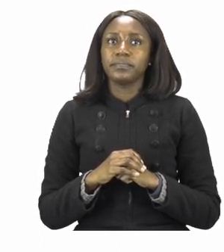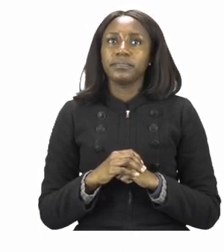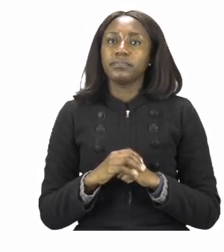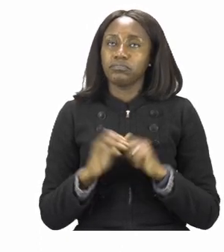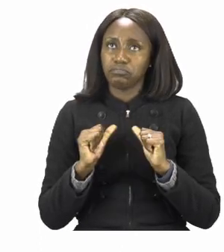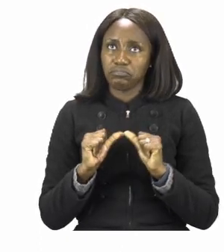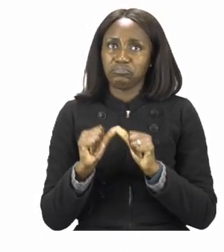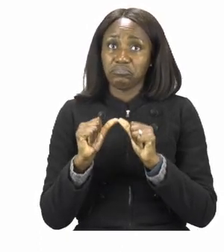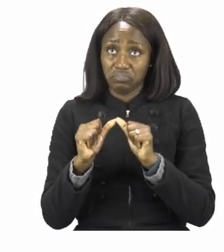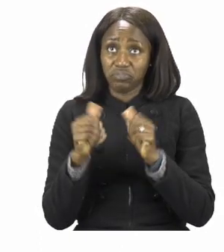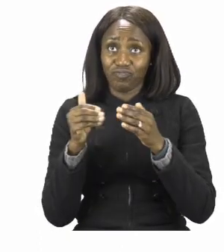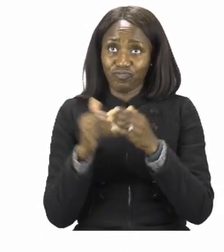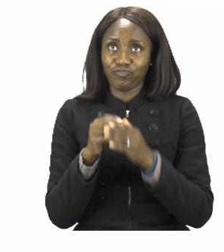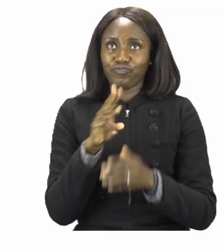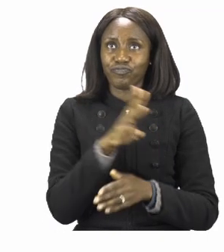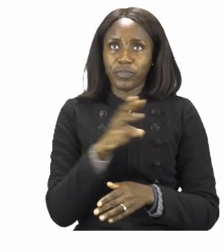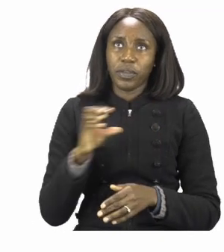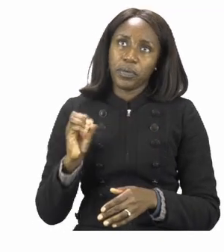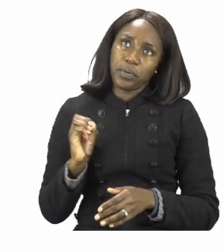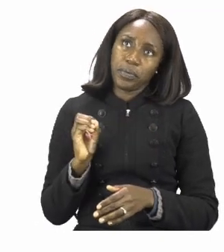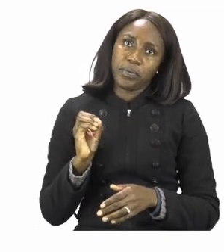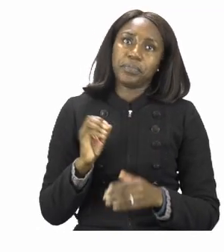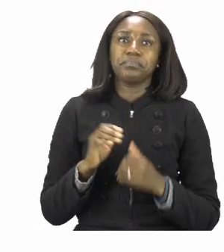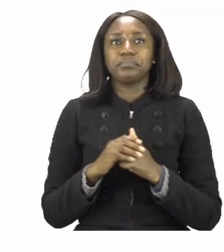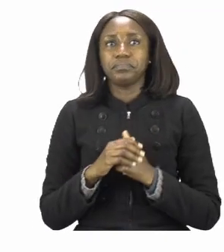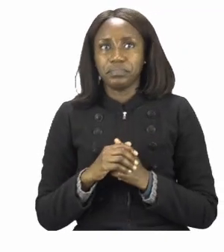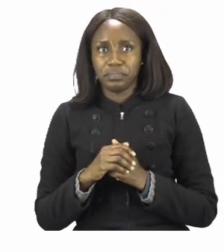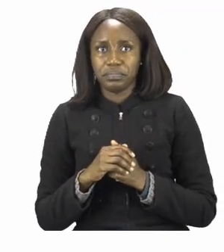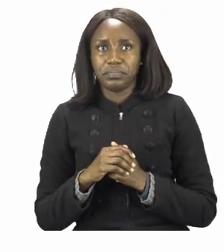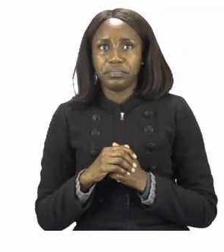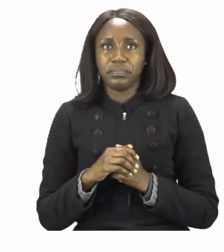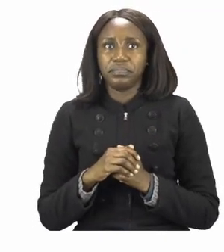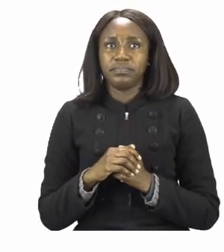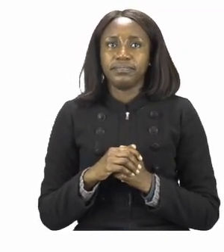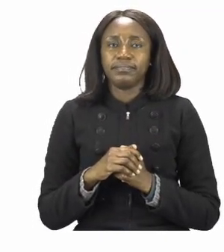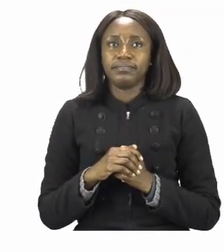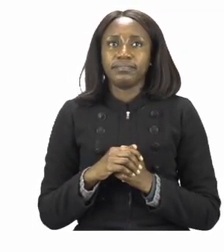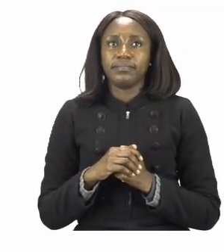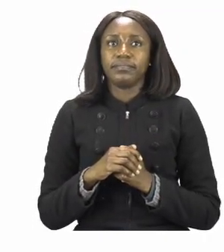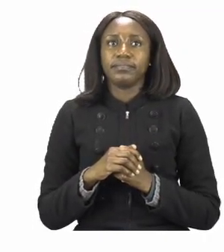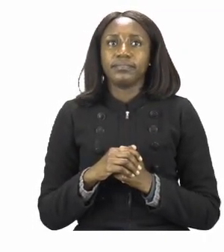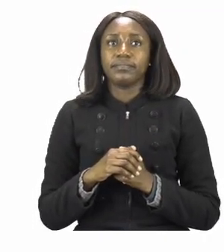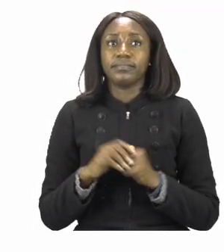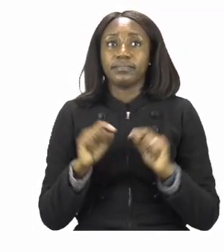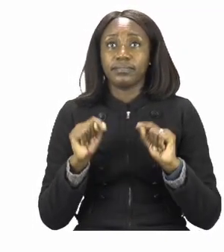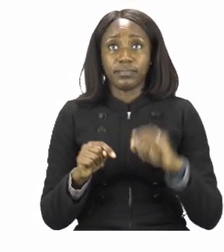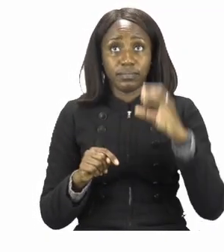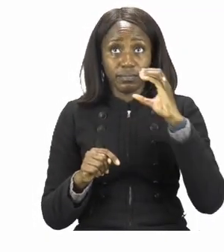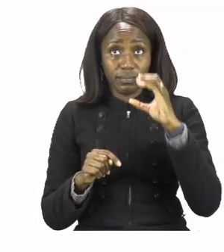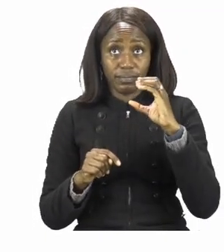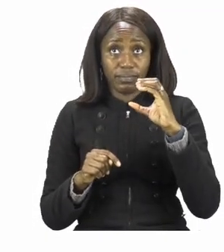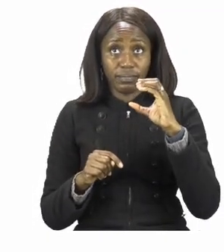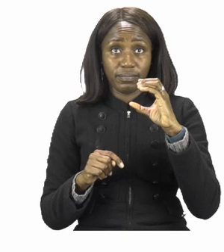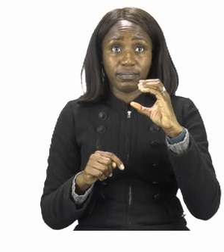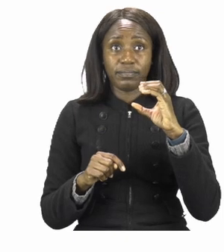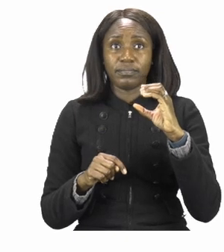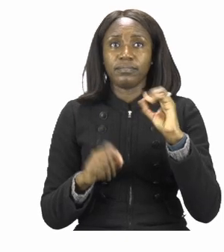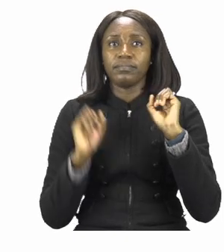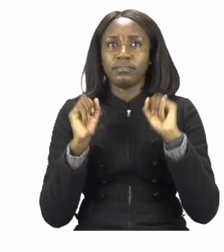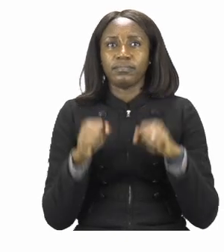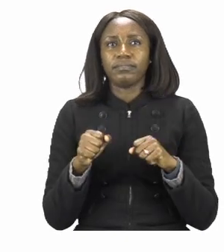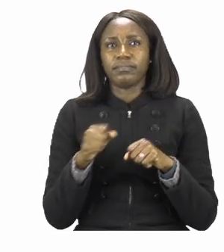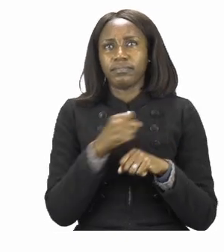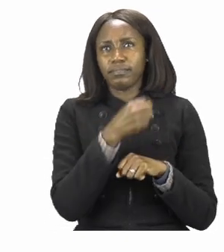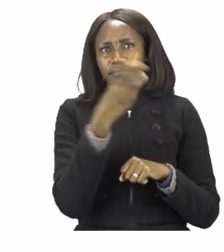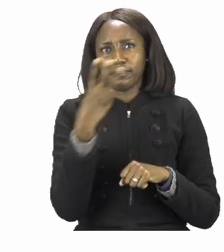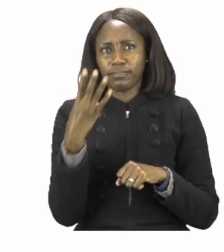continue until you get to 30. For C, they are asking you to count